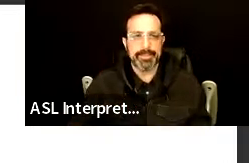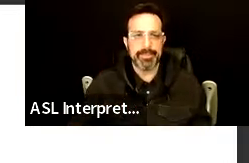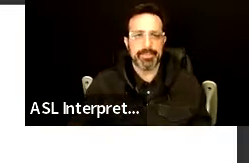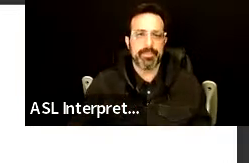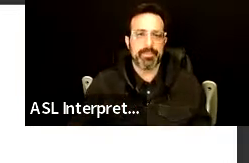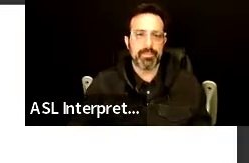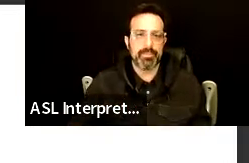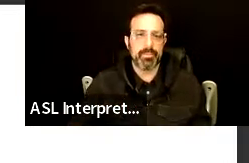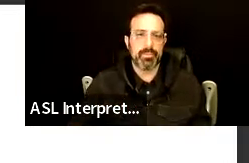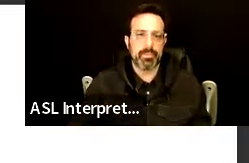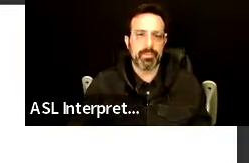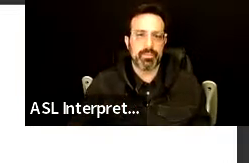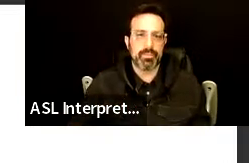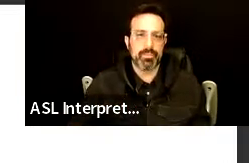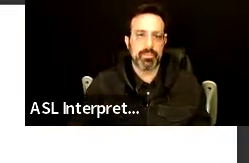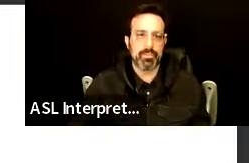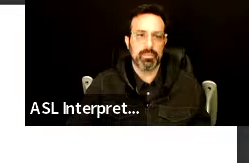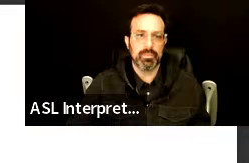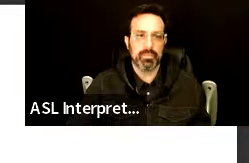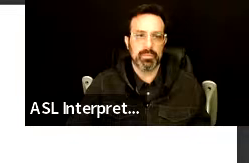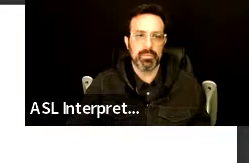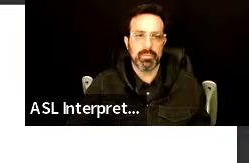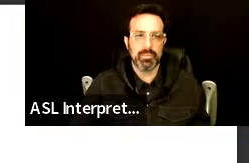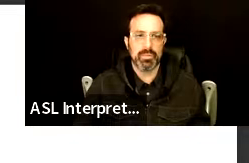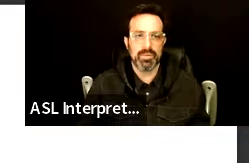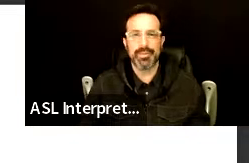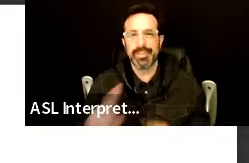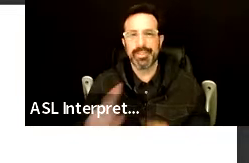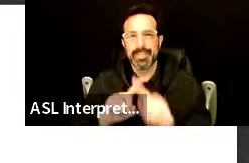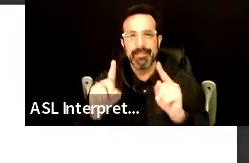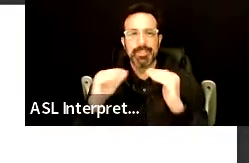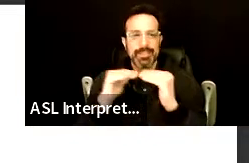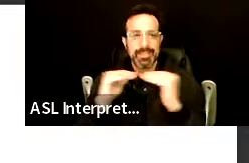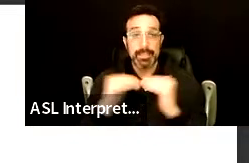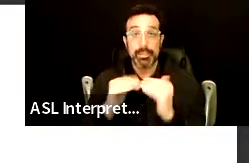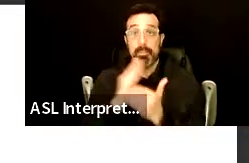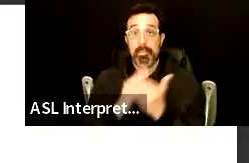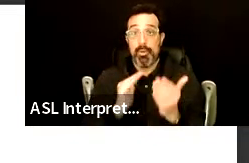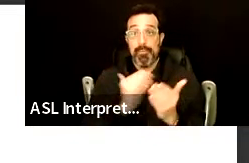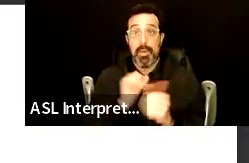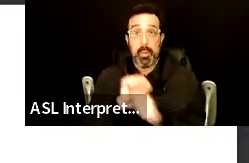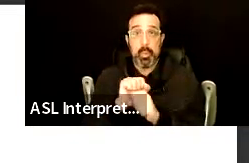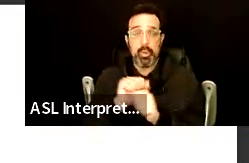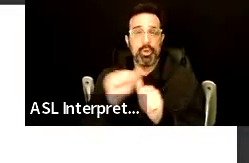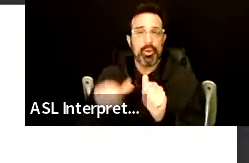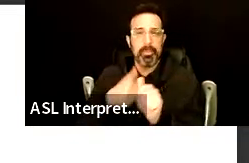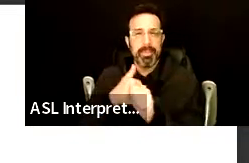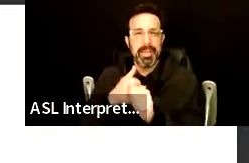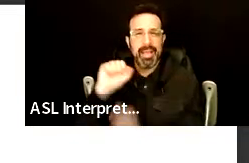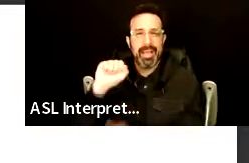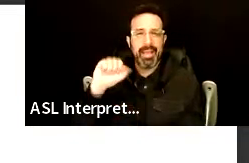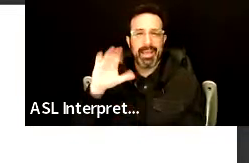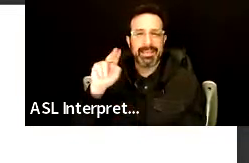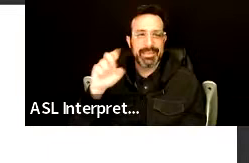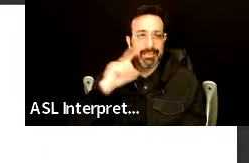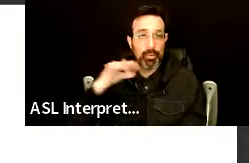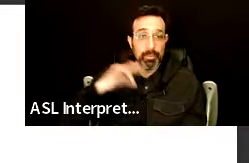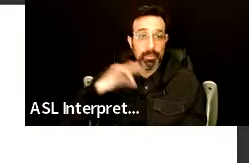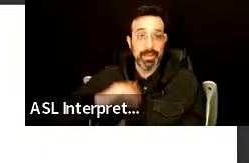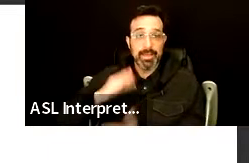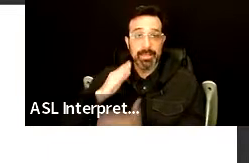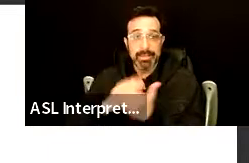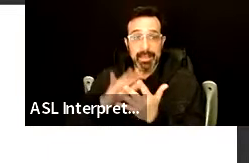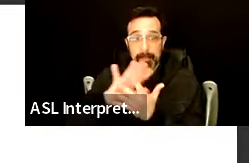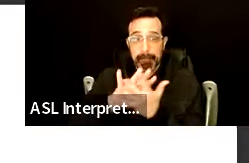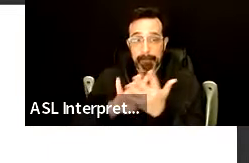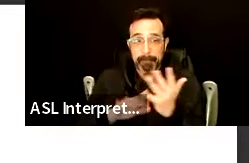different stages. So as part of the work that our team is doing behind the scenes on these benefits, some of the pieces are